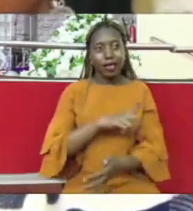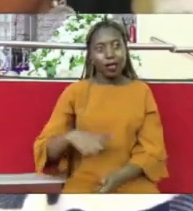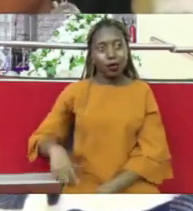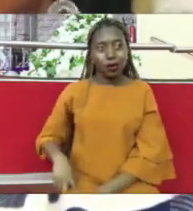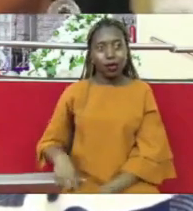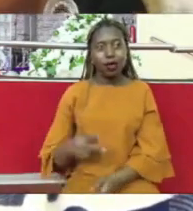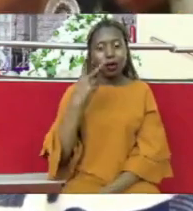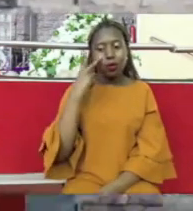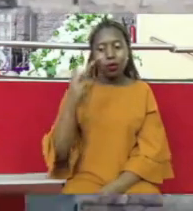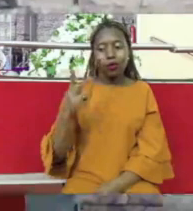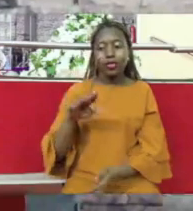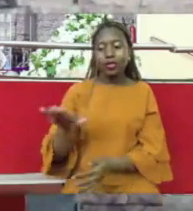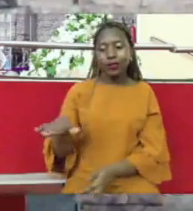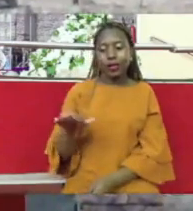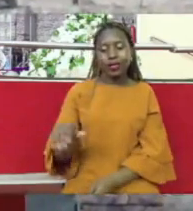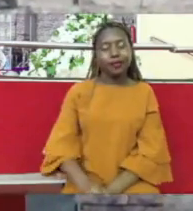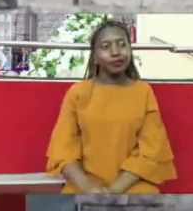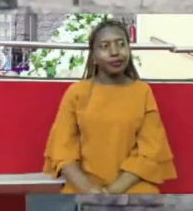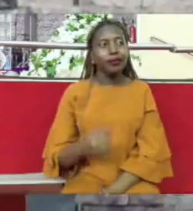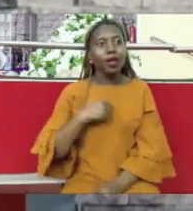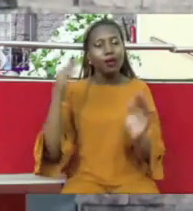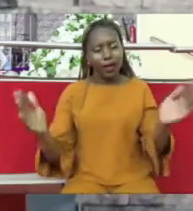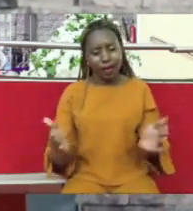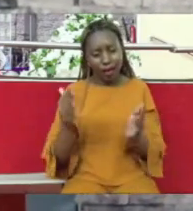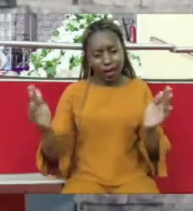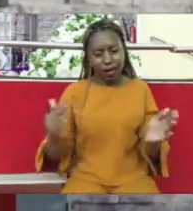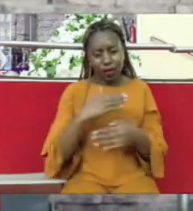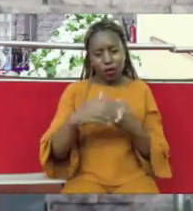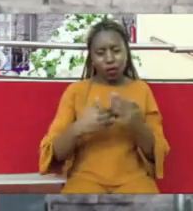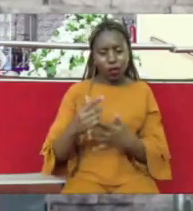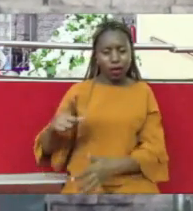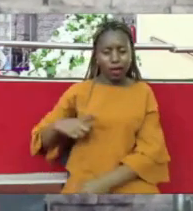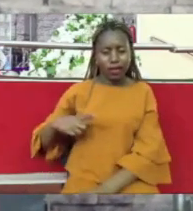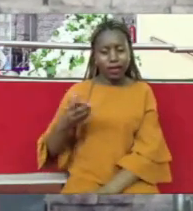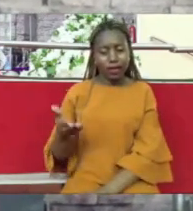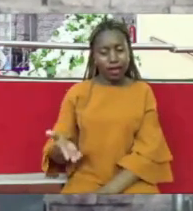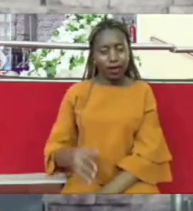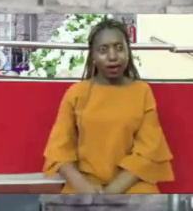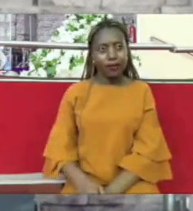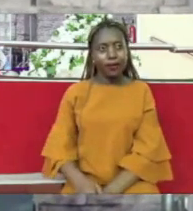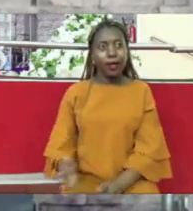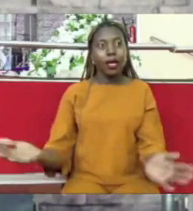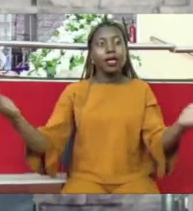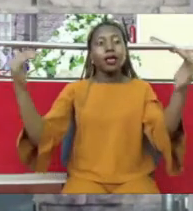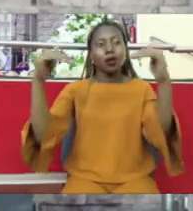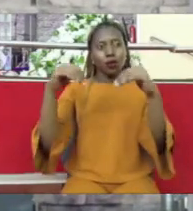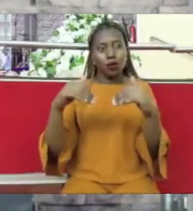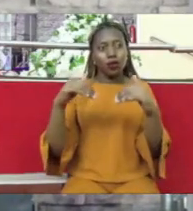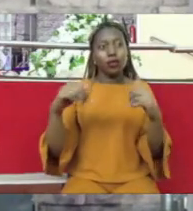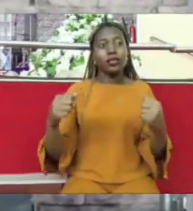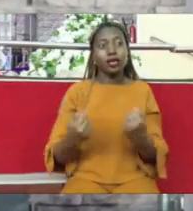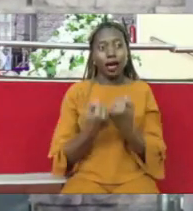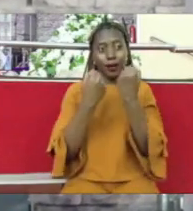Watch this space. And I want to encourage every lady here. Na ningetaka nimhimize kila mwanadada hapa. The conference normally takes place every